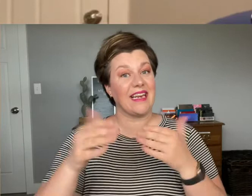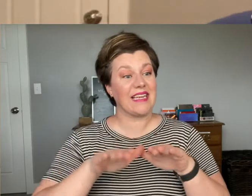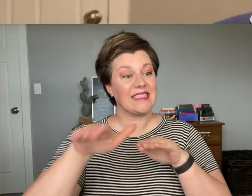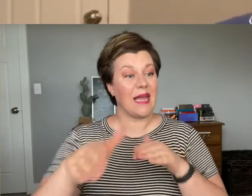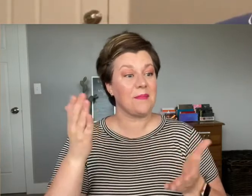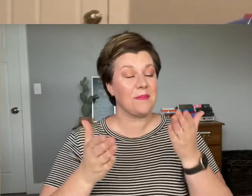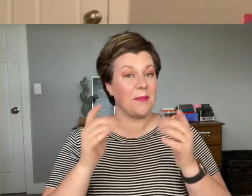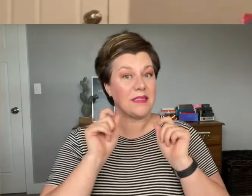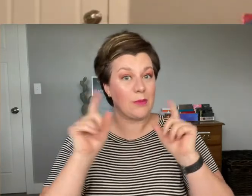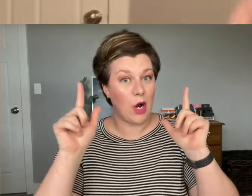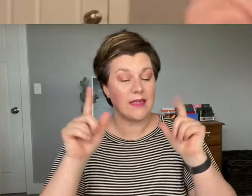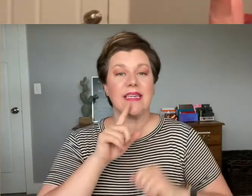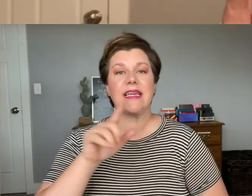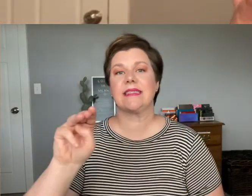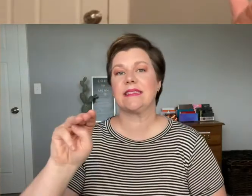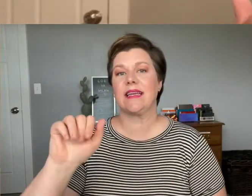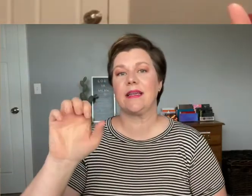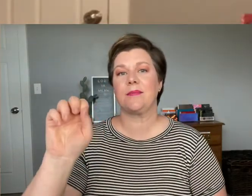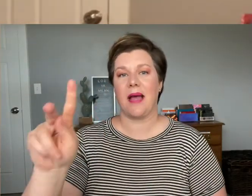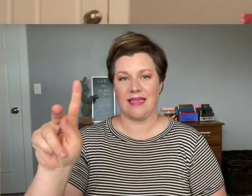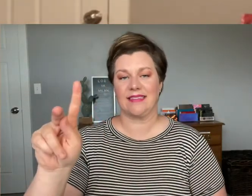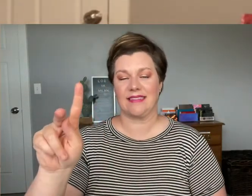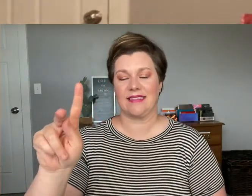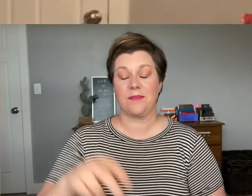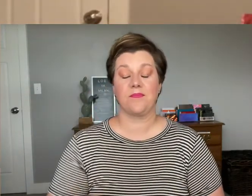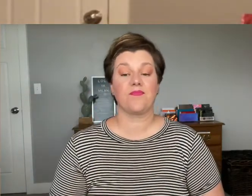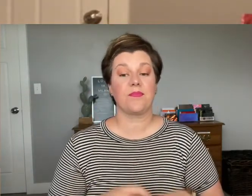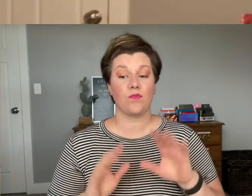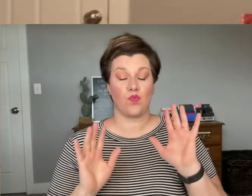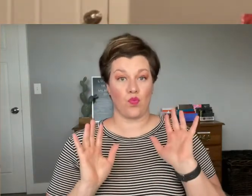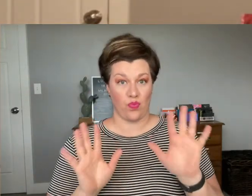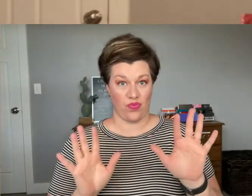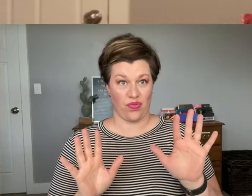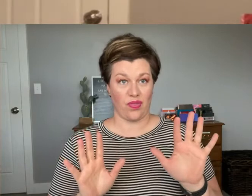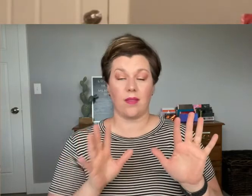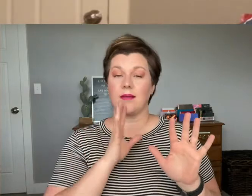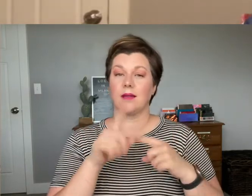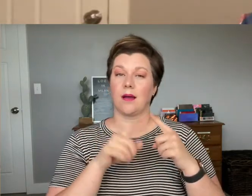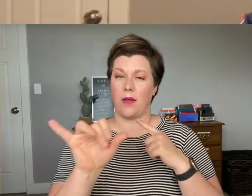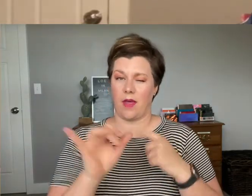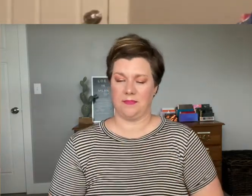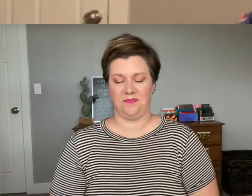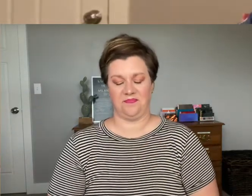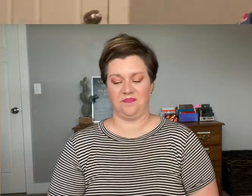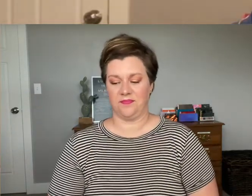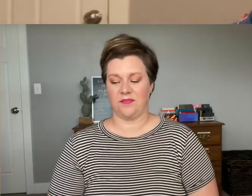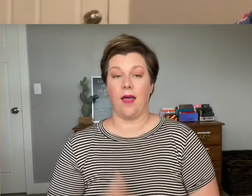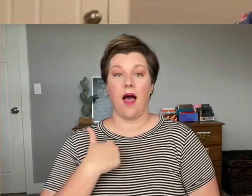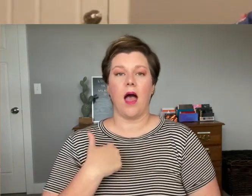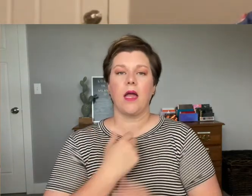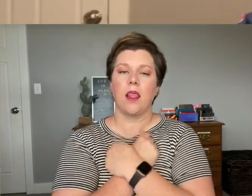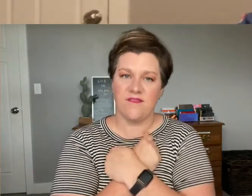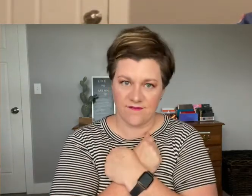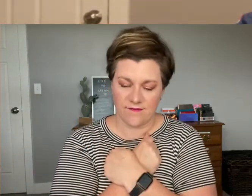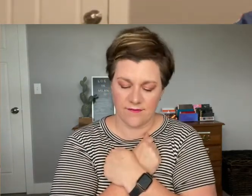And the next step, you might be surprised, is a masking step. Now, let's talk